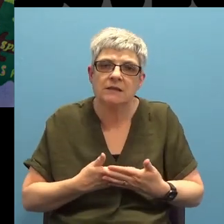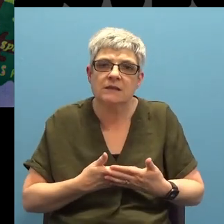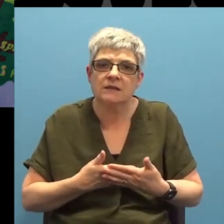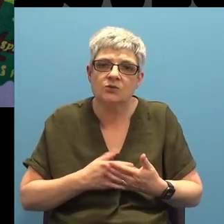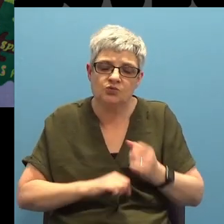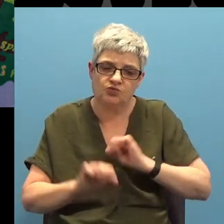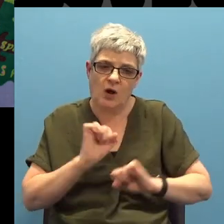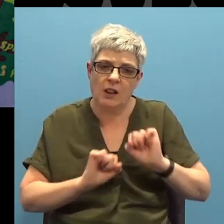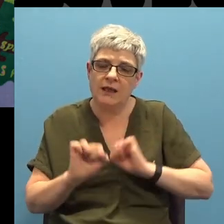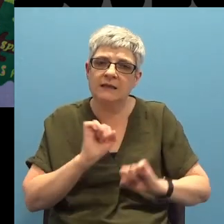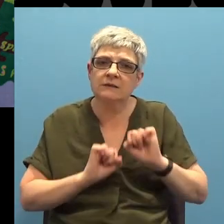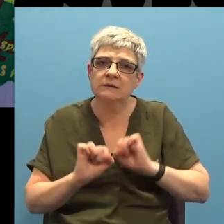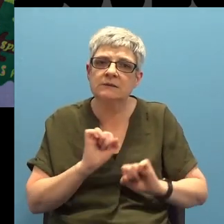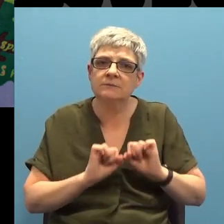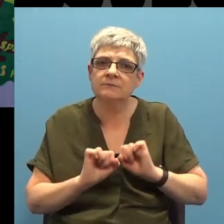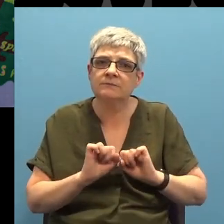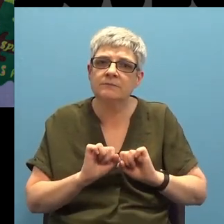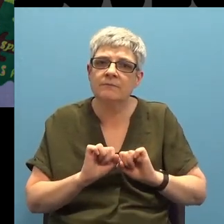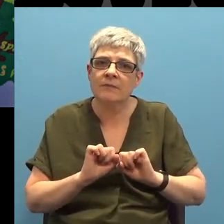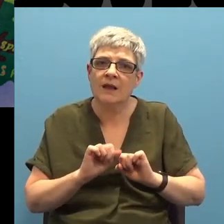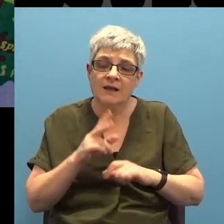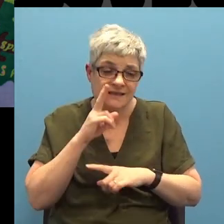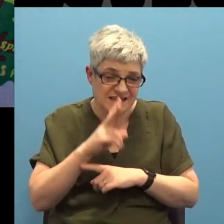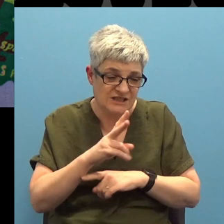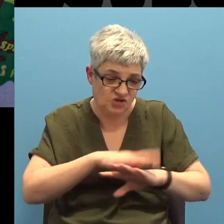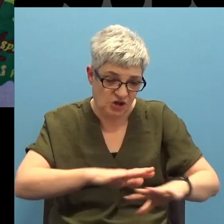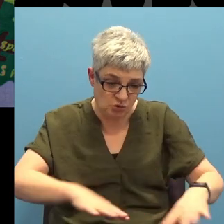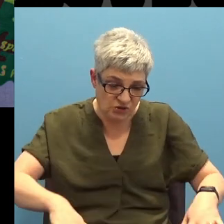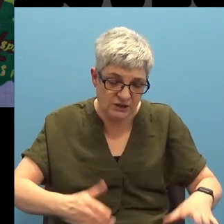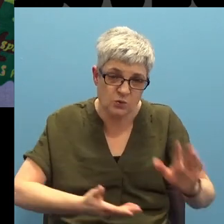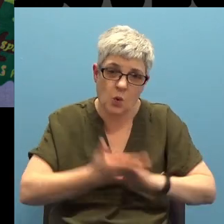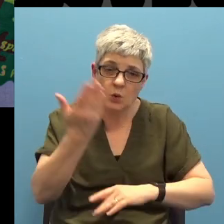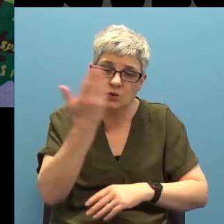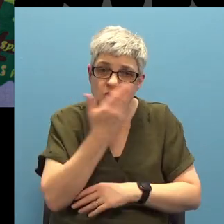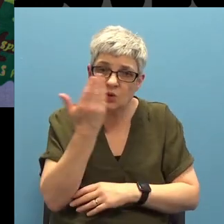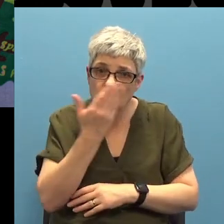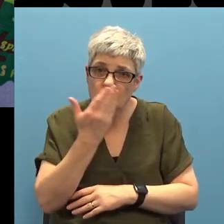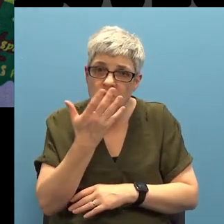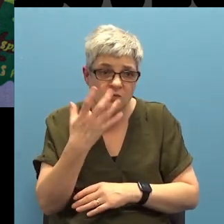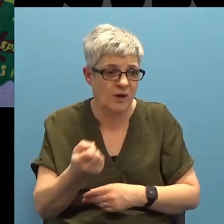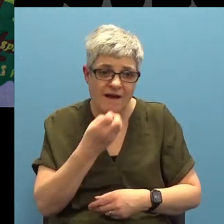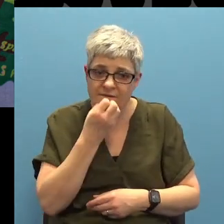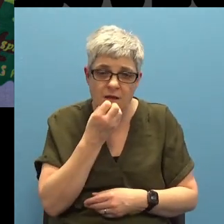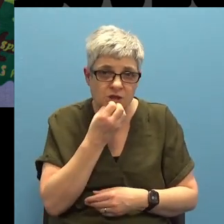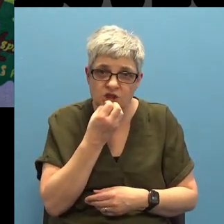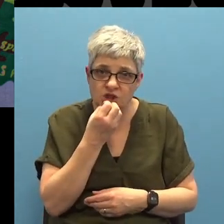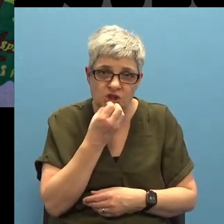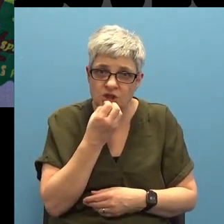who are struggling. I've seen kids who go to school and don't have a lunch.